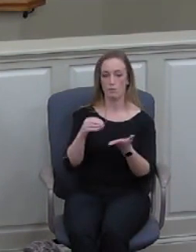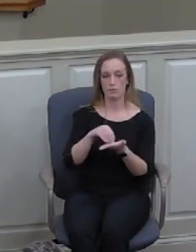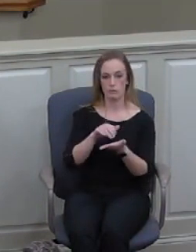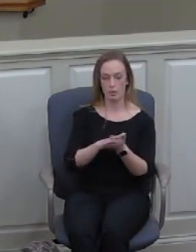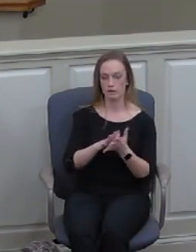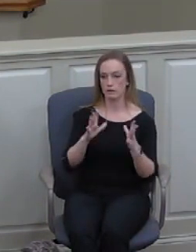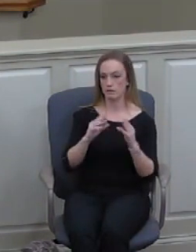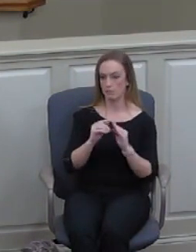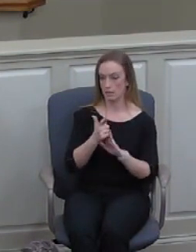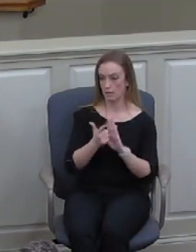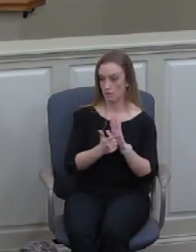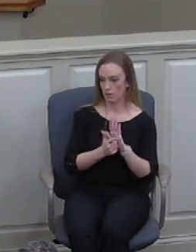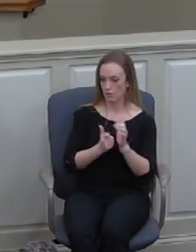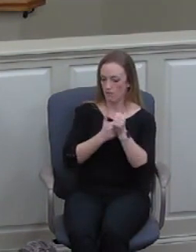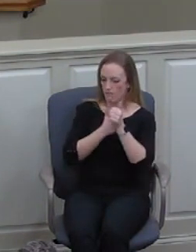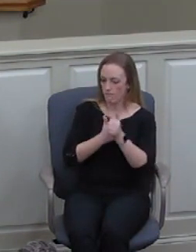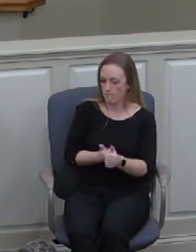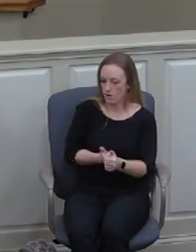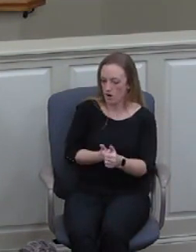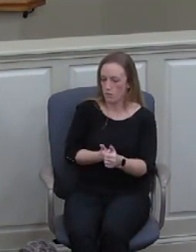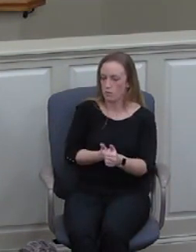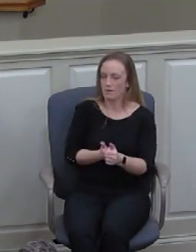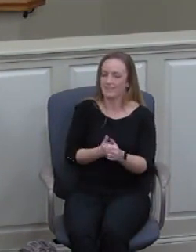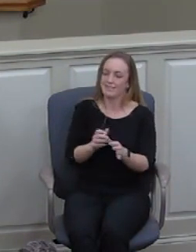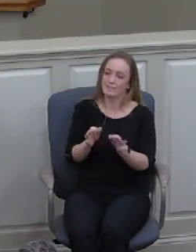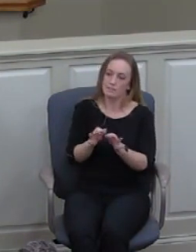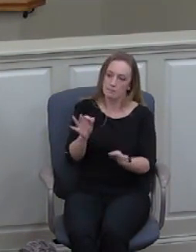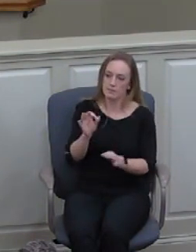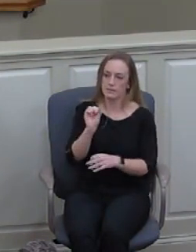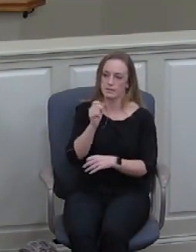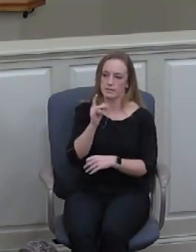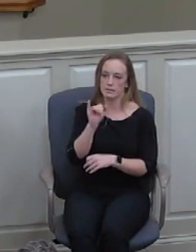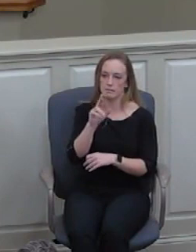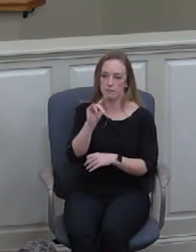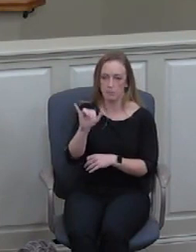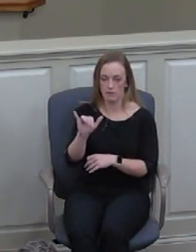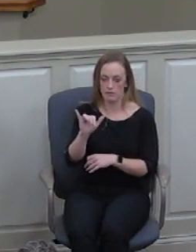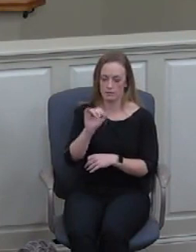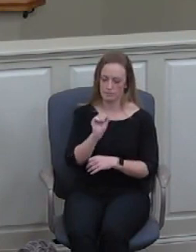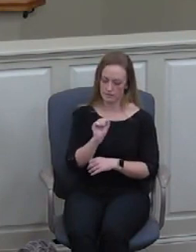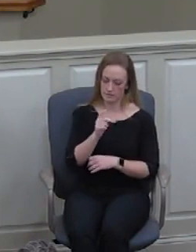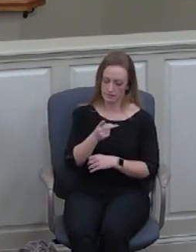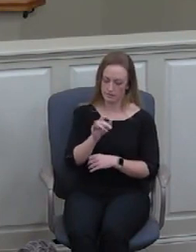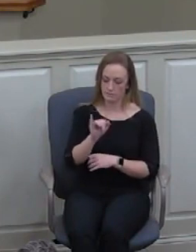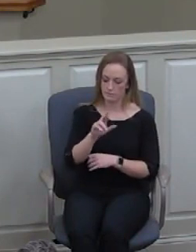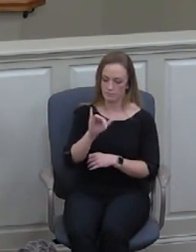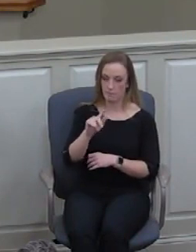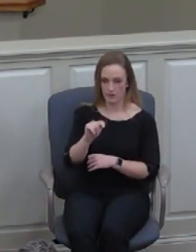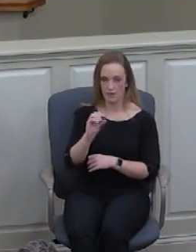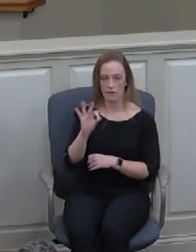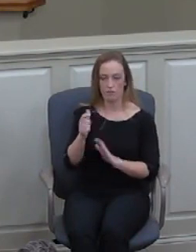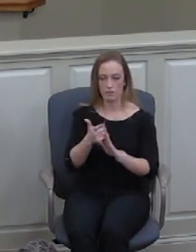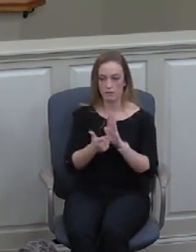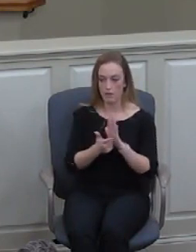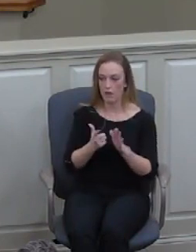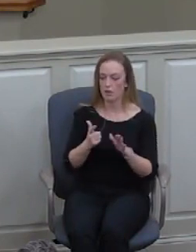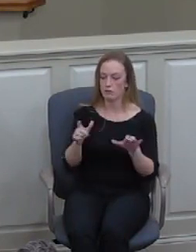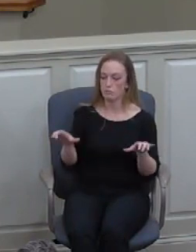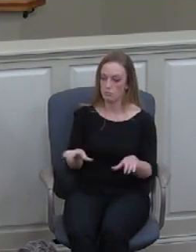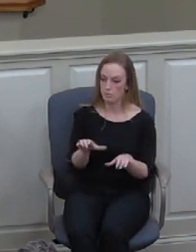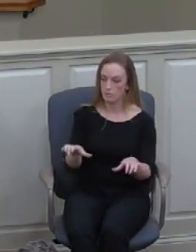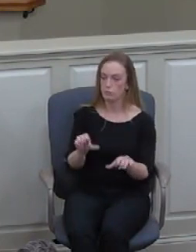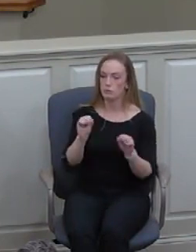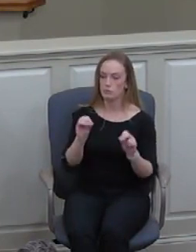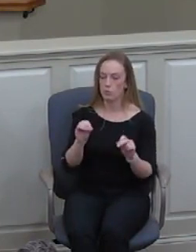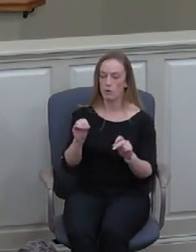law to comply and act in as transparent a way so the public can view the development of public